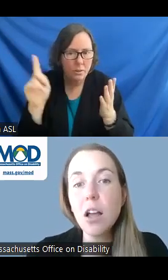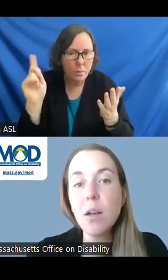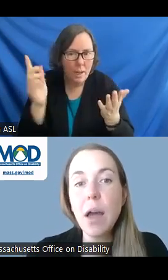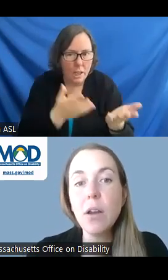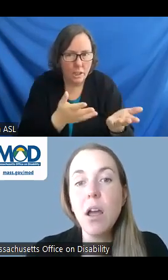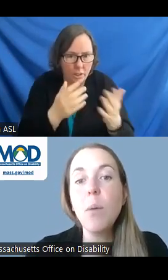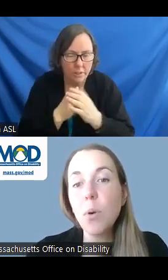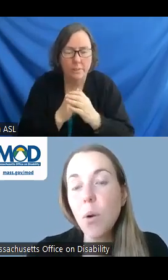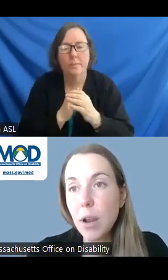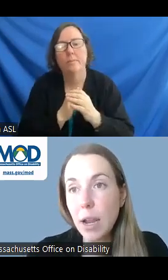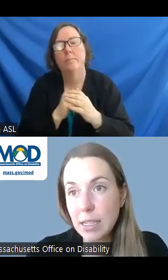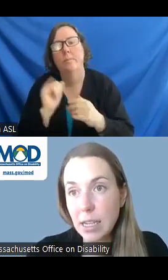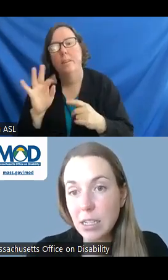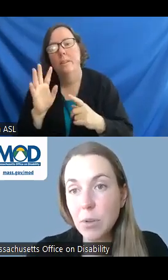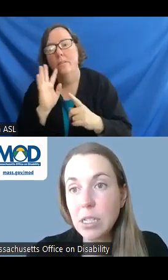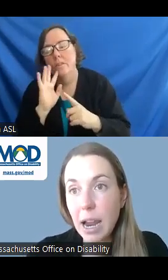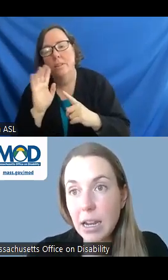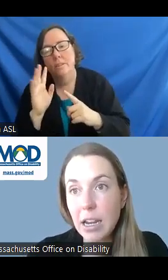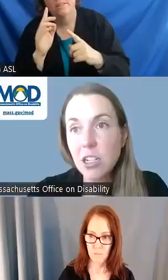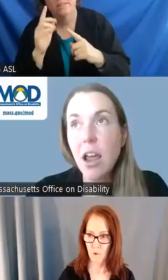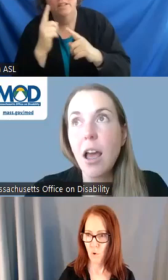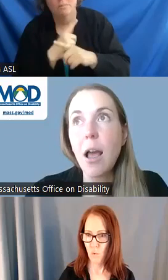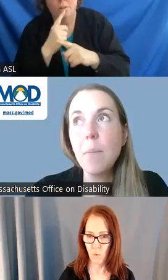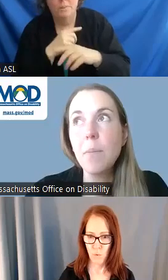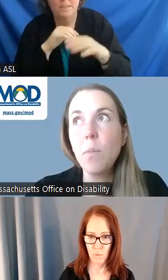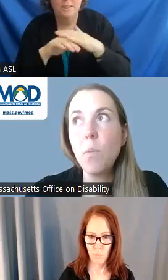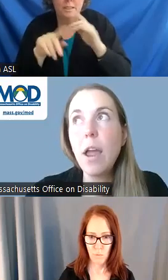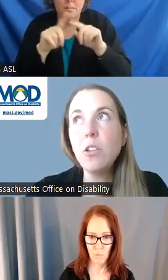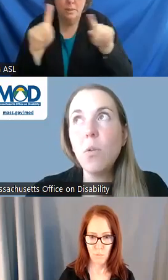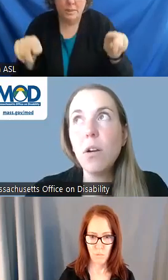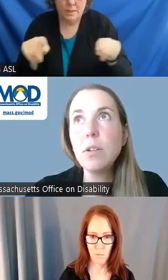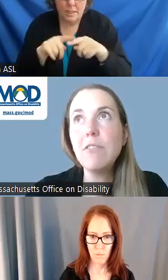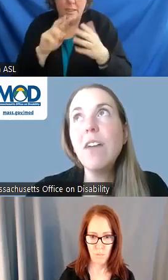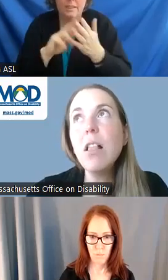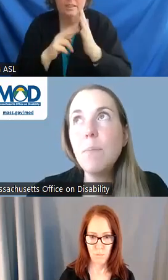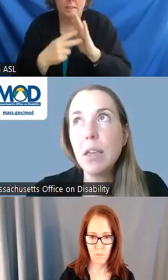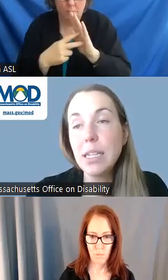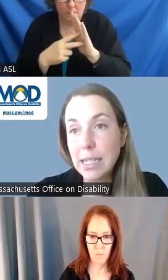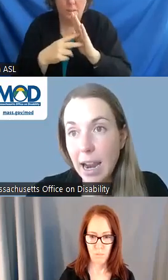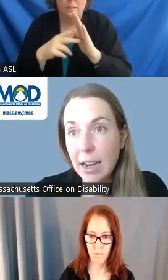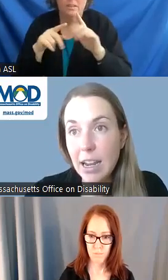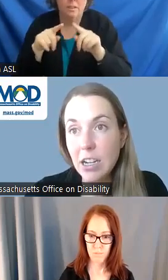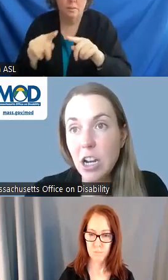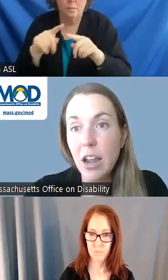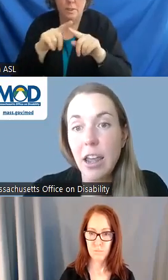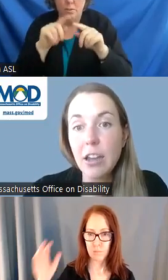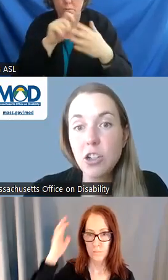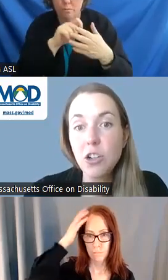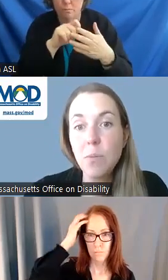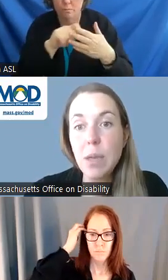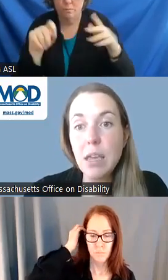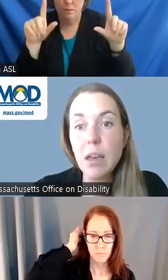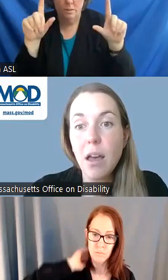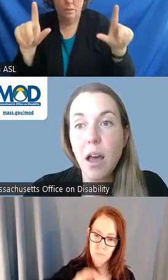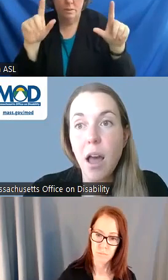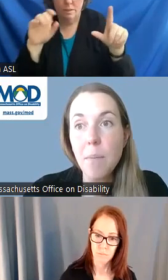I talk about appropriate and accessible signage, when you're developing the signage, it